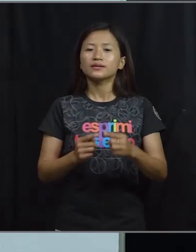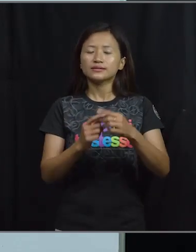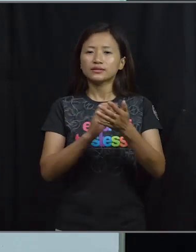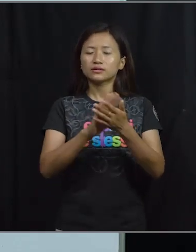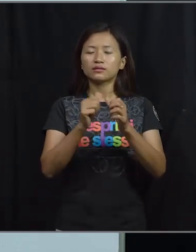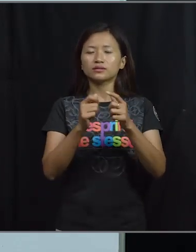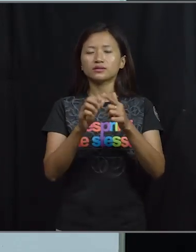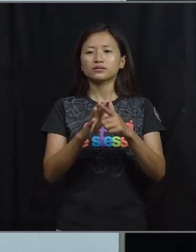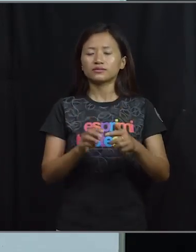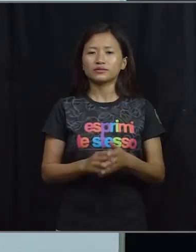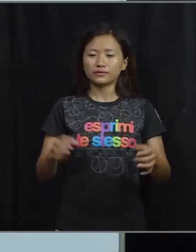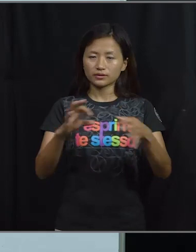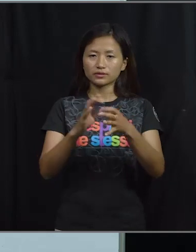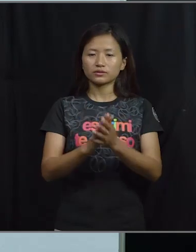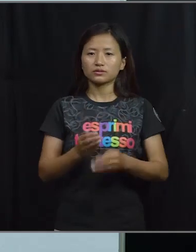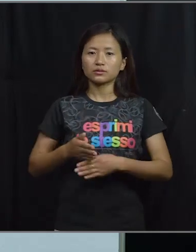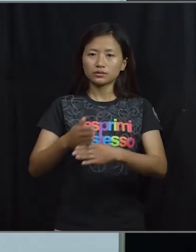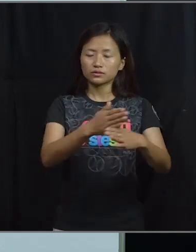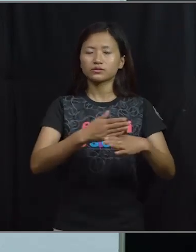activities such as distribution of